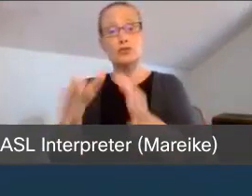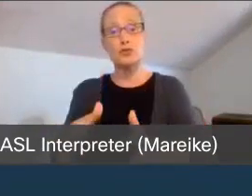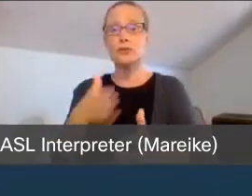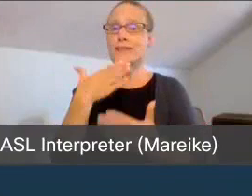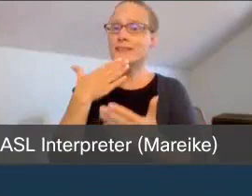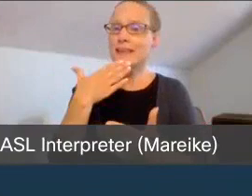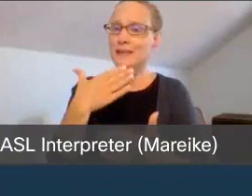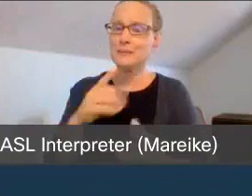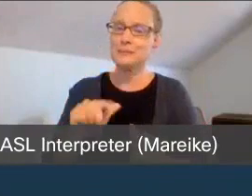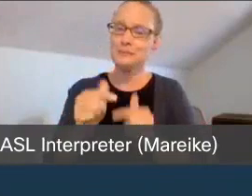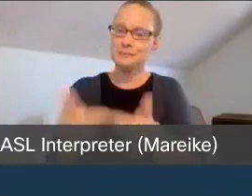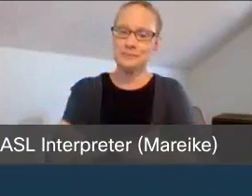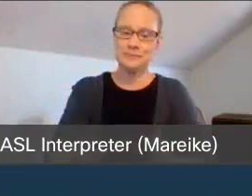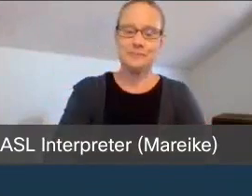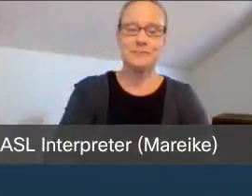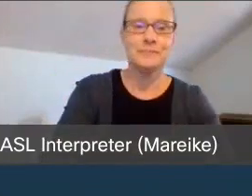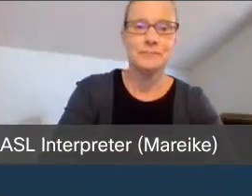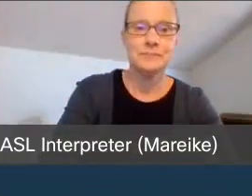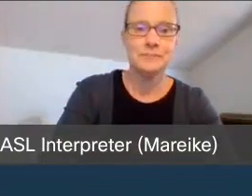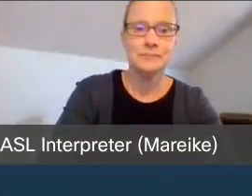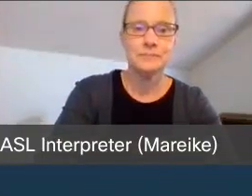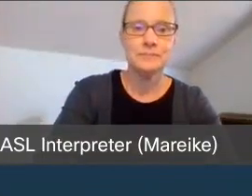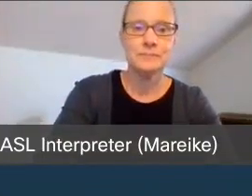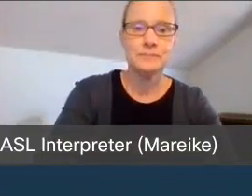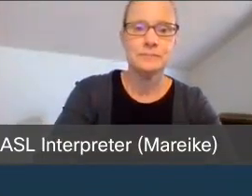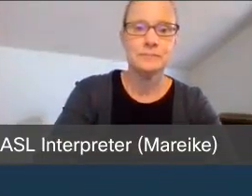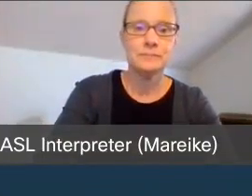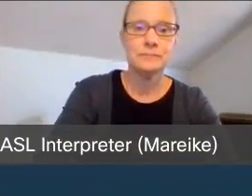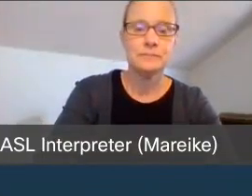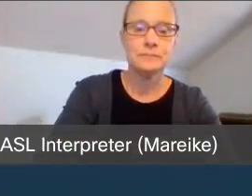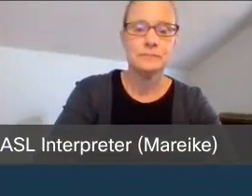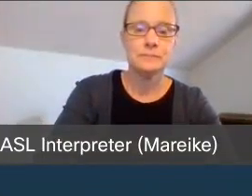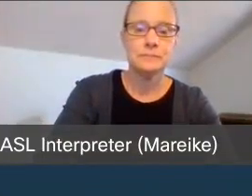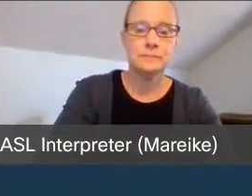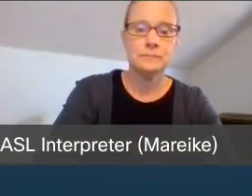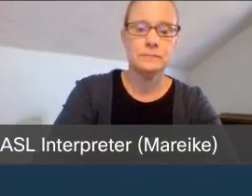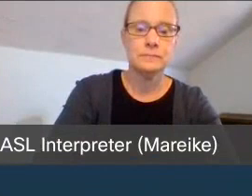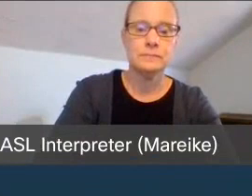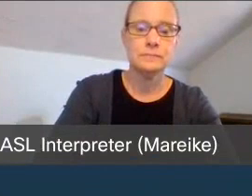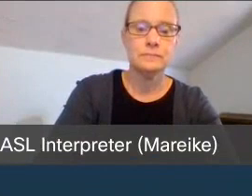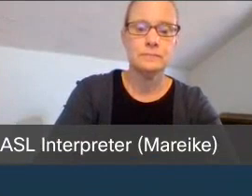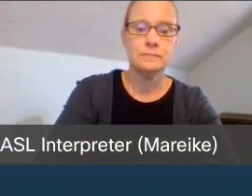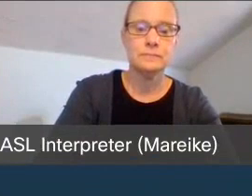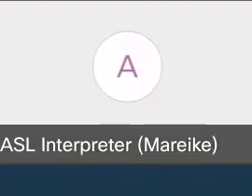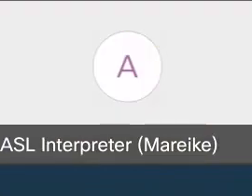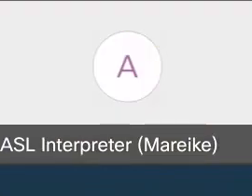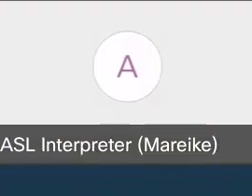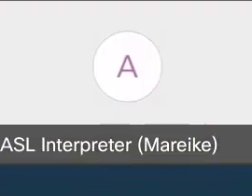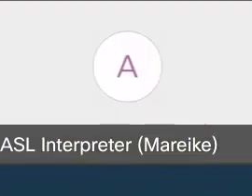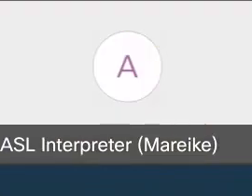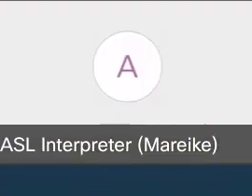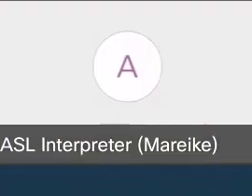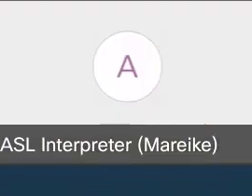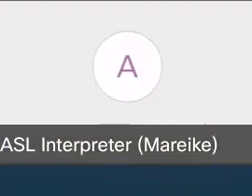So for Grady Hospital actually runs their own 911 center in Metro Atlanta. When